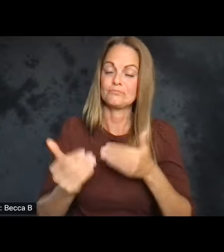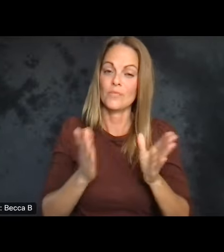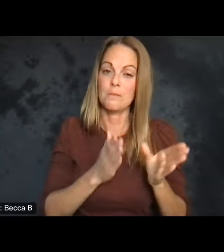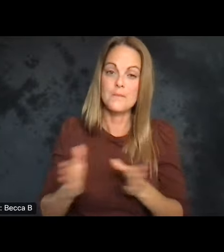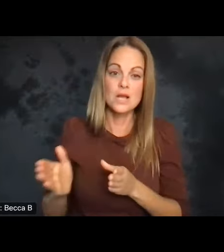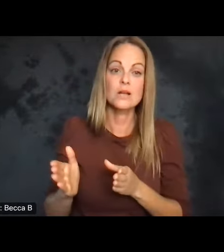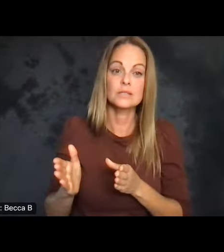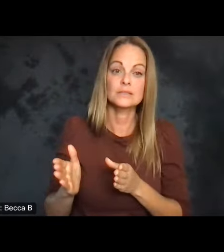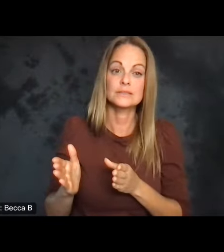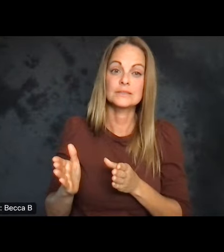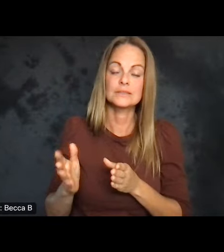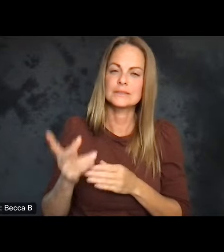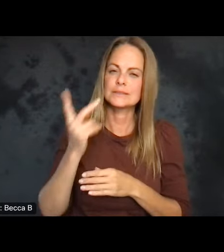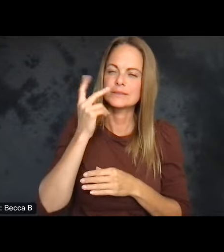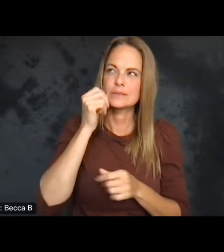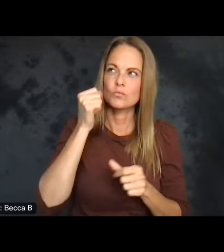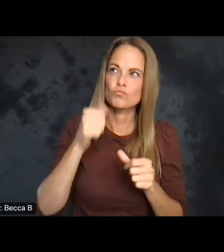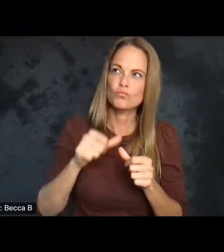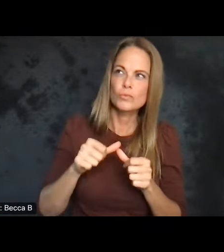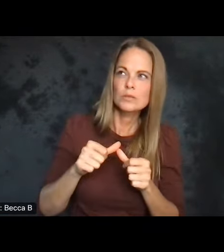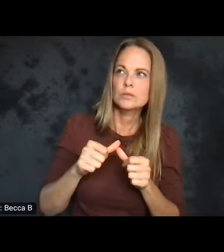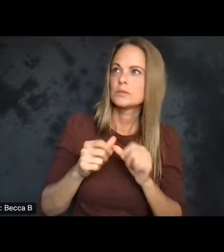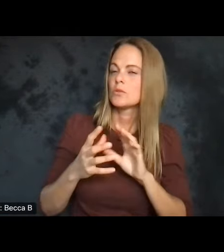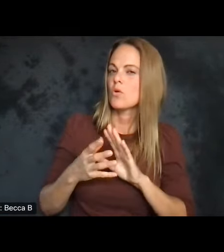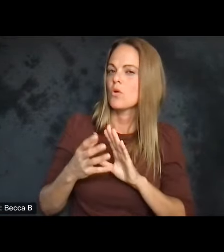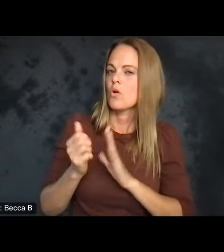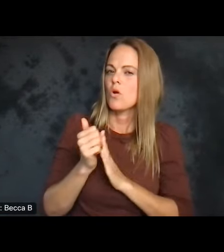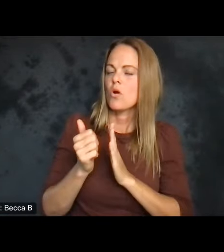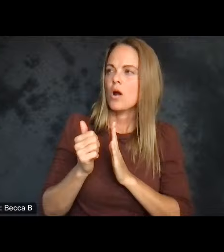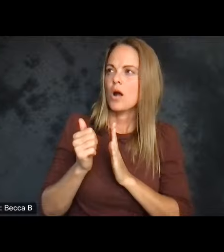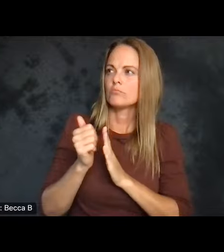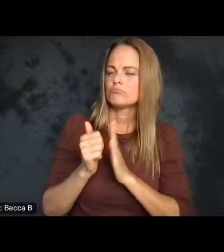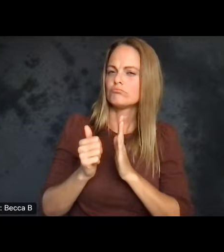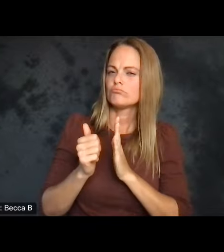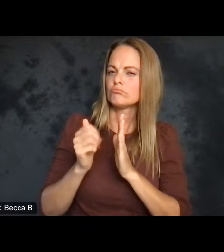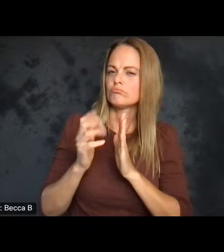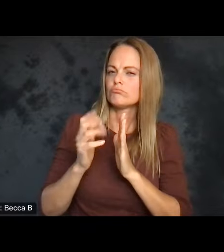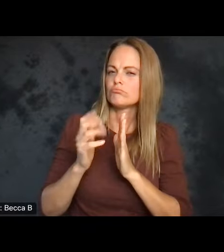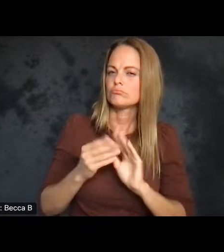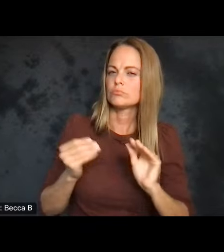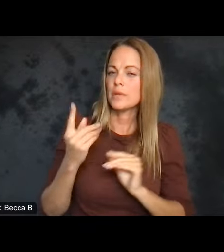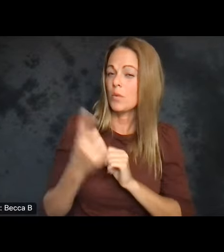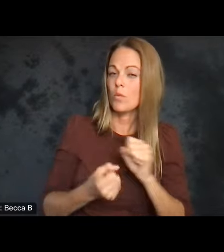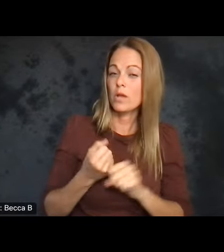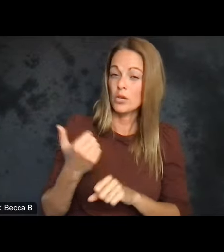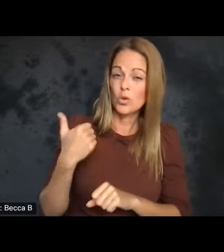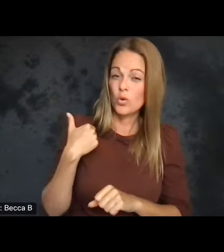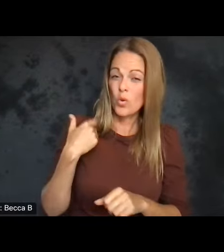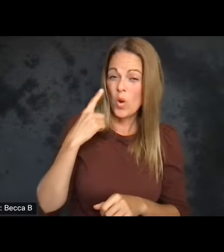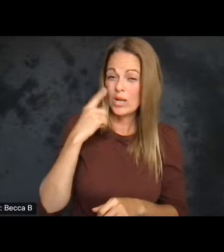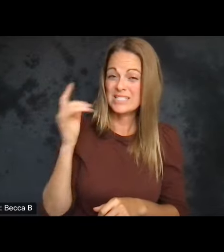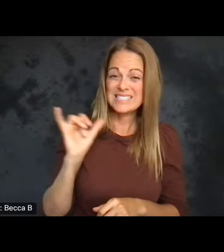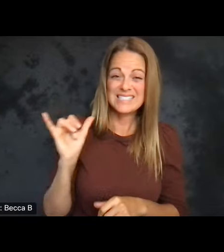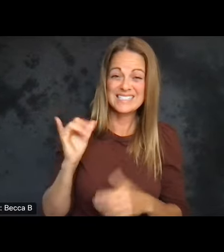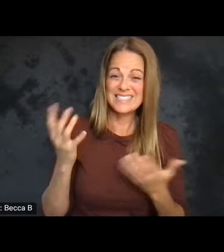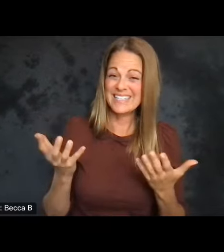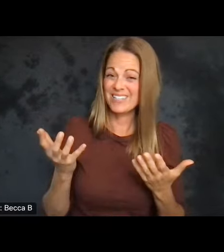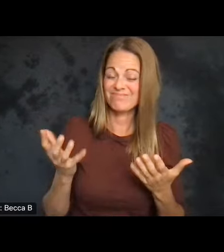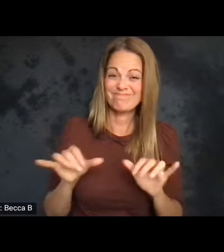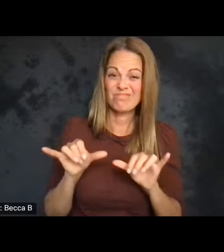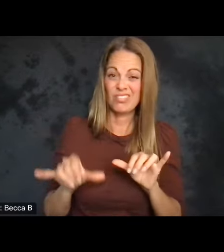because I recall, I think articles about a year ago in the Capitol Journal, and it sounds like maybe we're mostly in the same